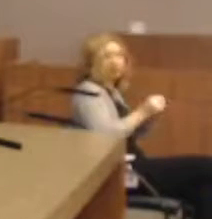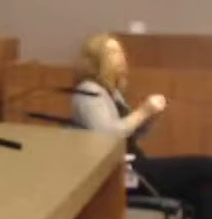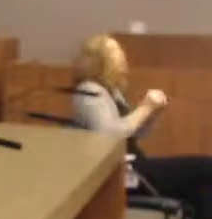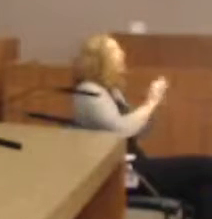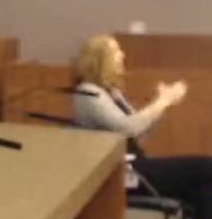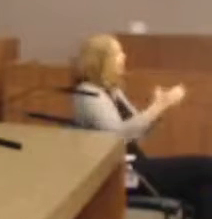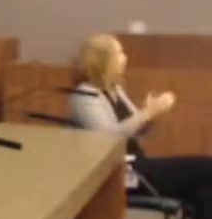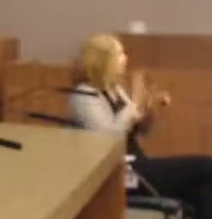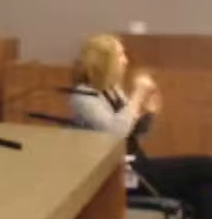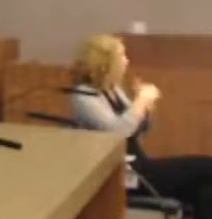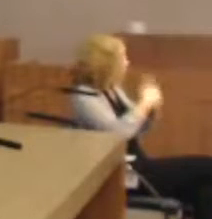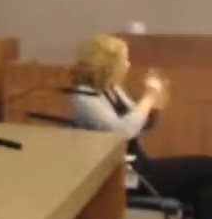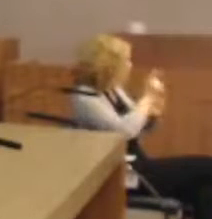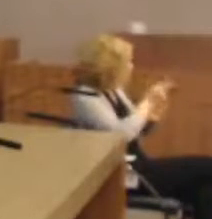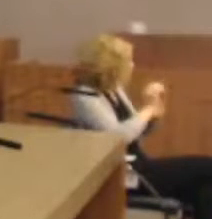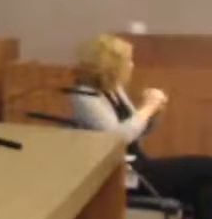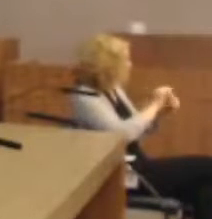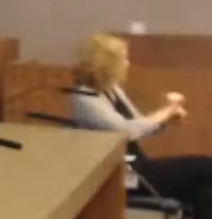happens in a minute.